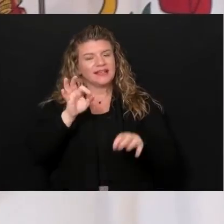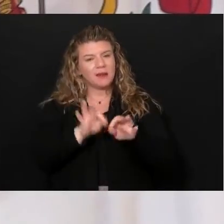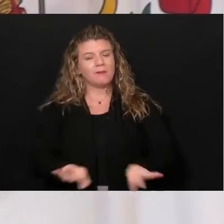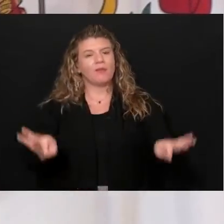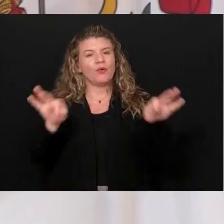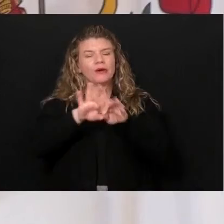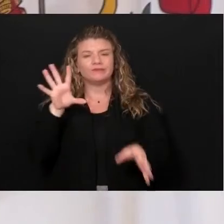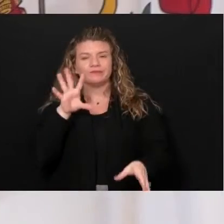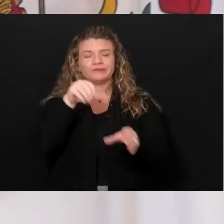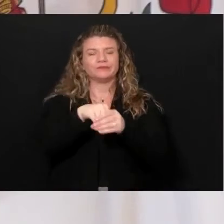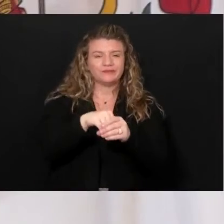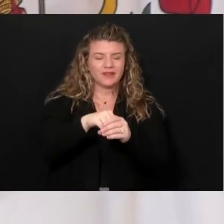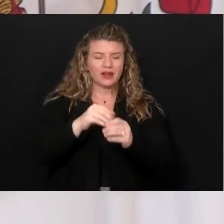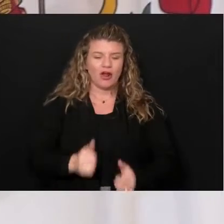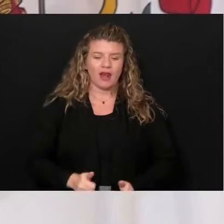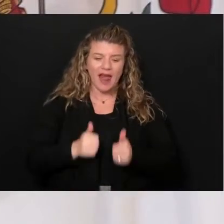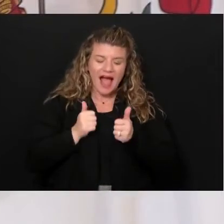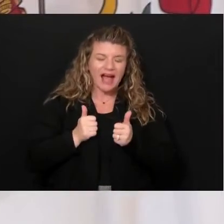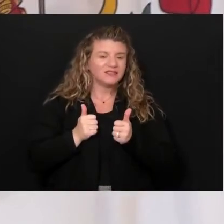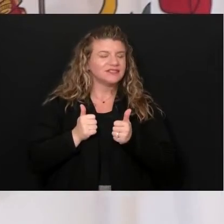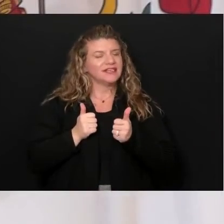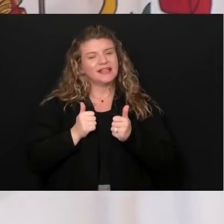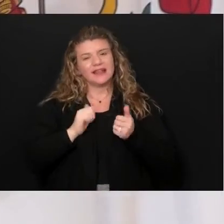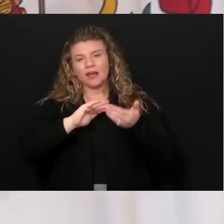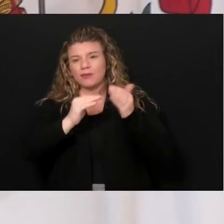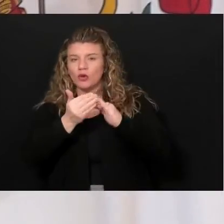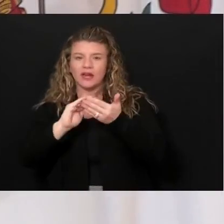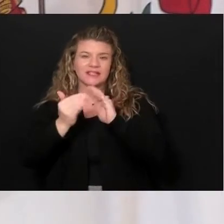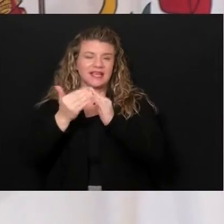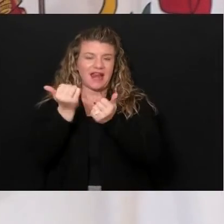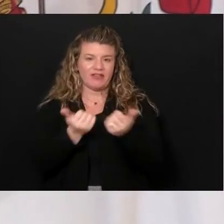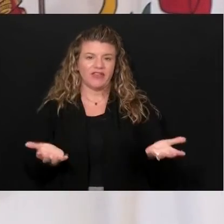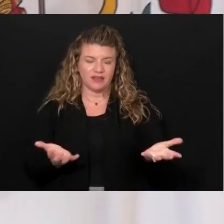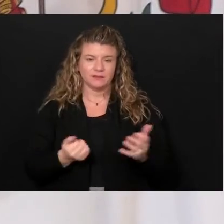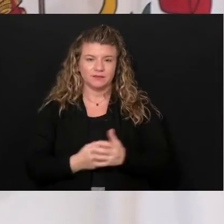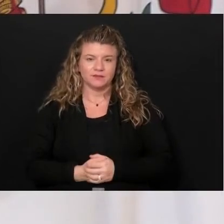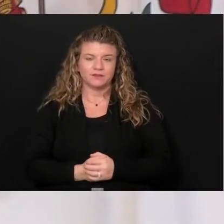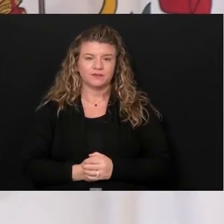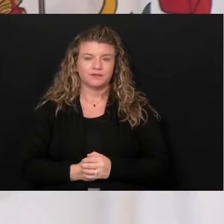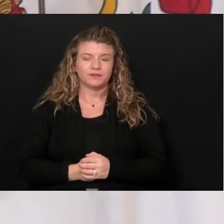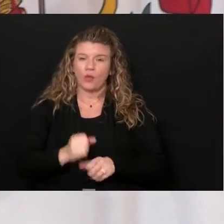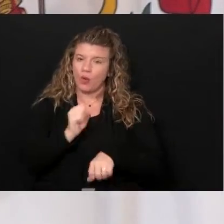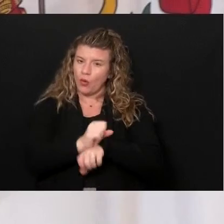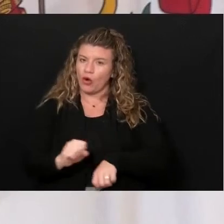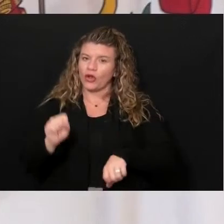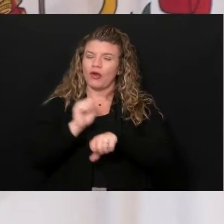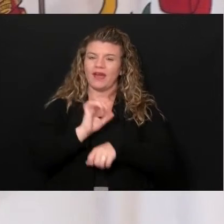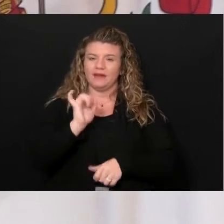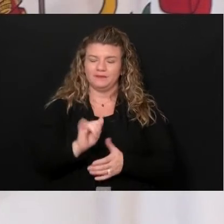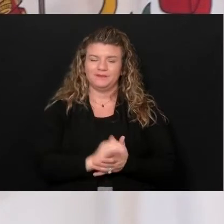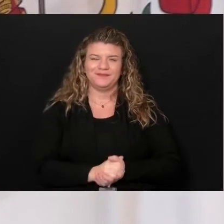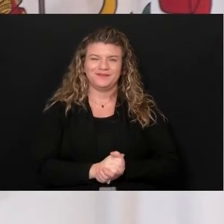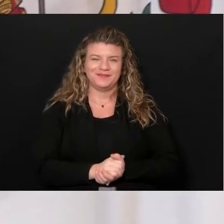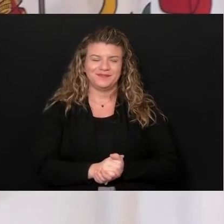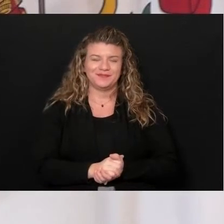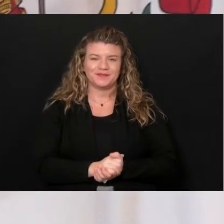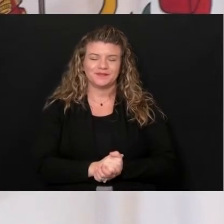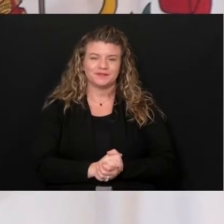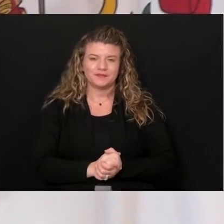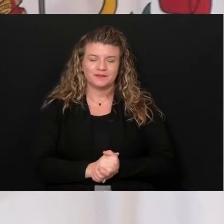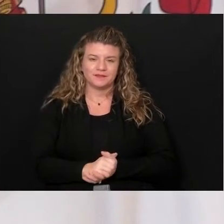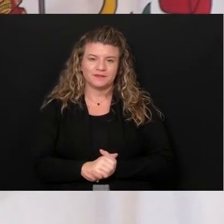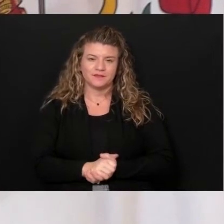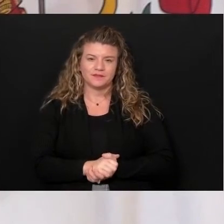in our lives, and it's important to our communities, and so we're working it. We're working in a lot of different